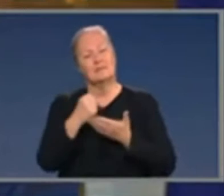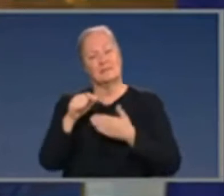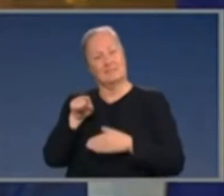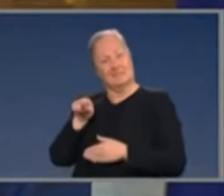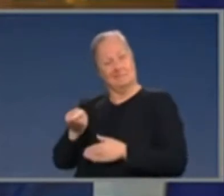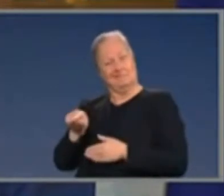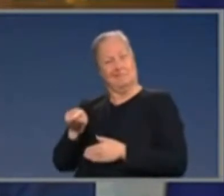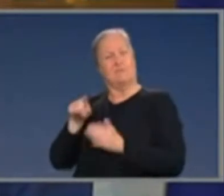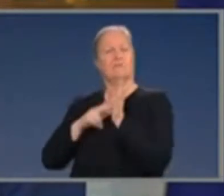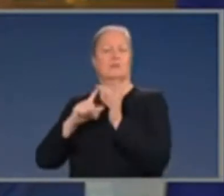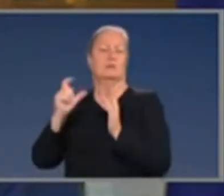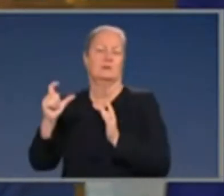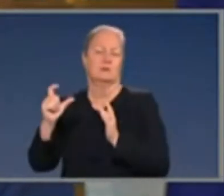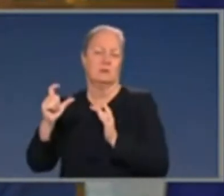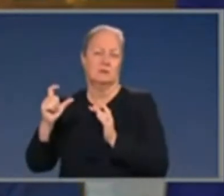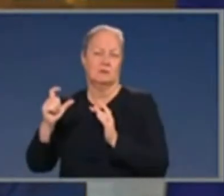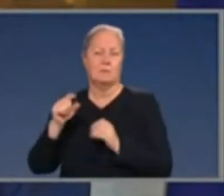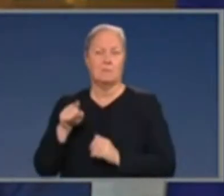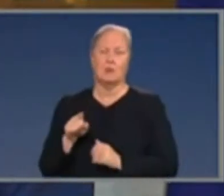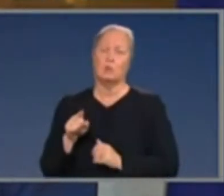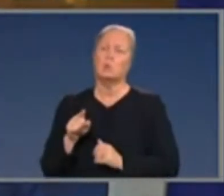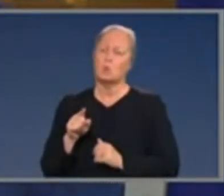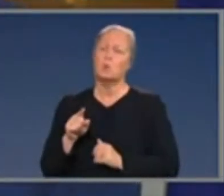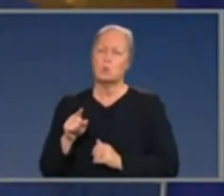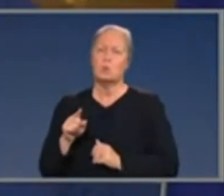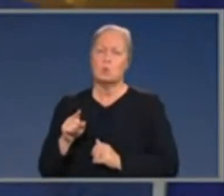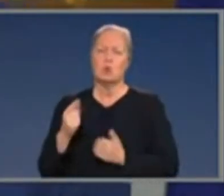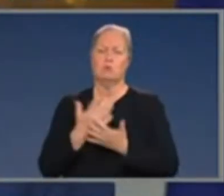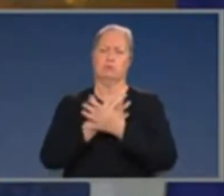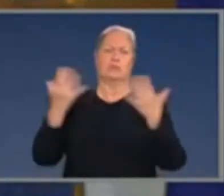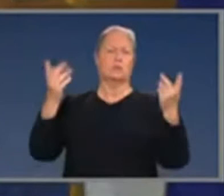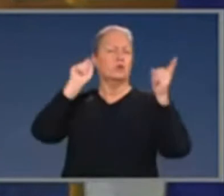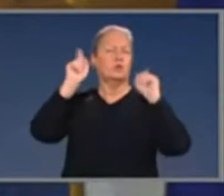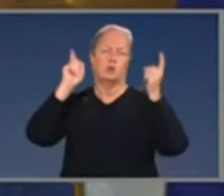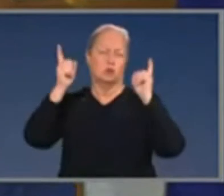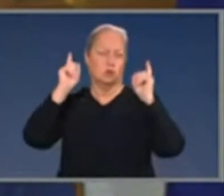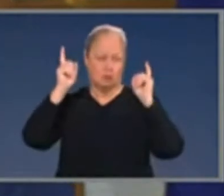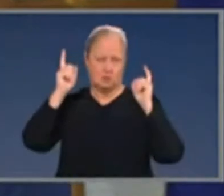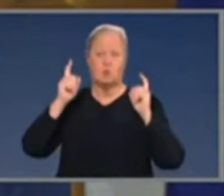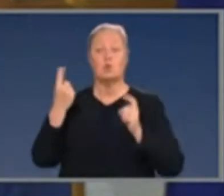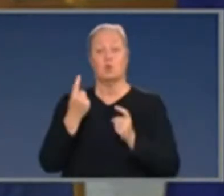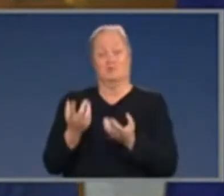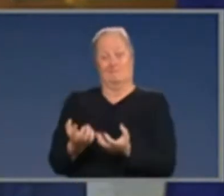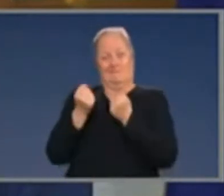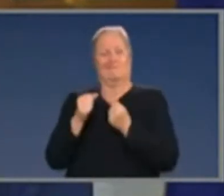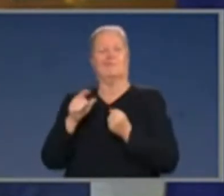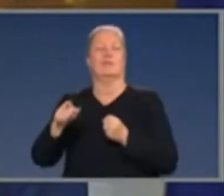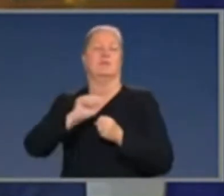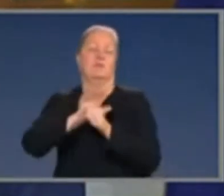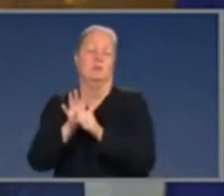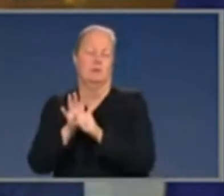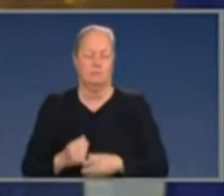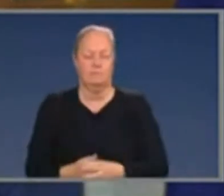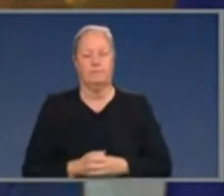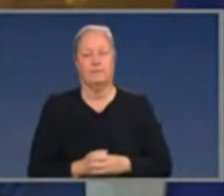Victoria, but it is probably the highest concern group of people that are infected with this virus. There